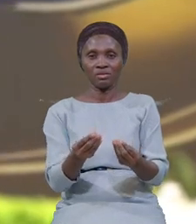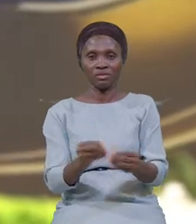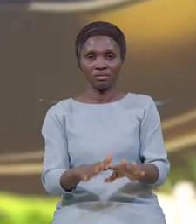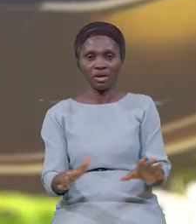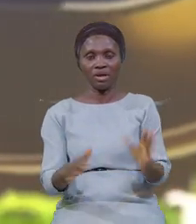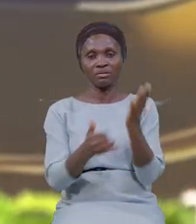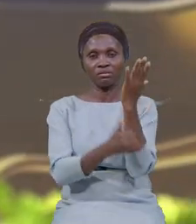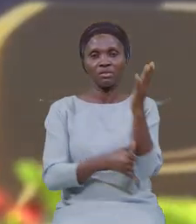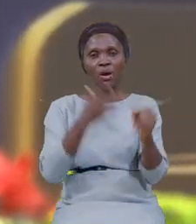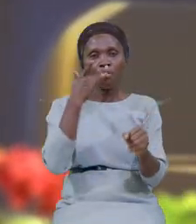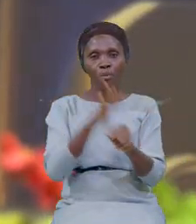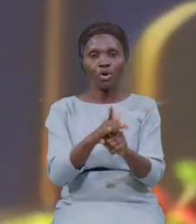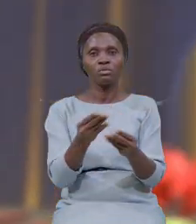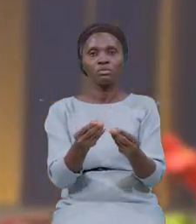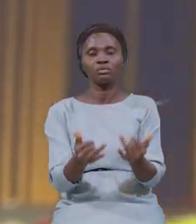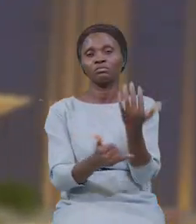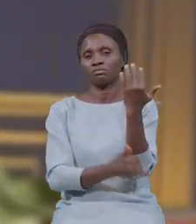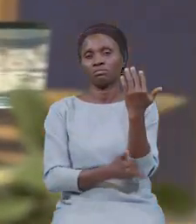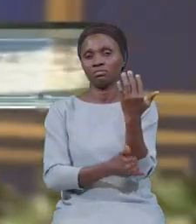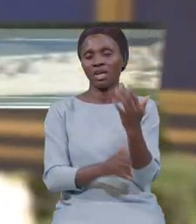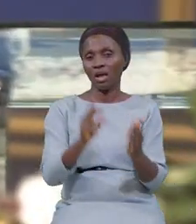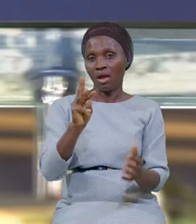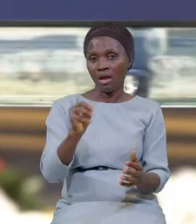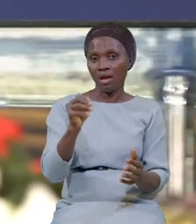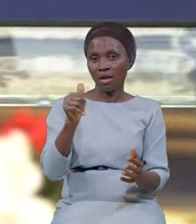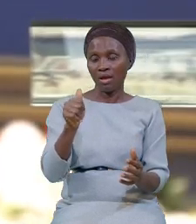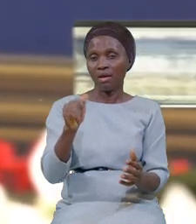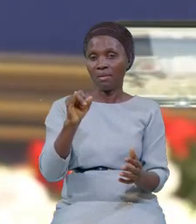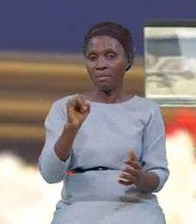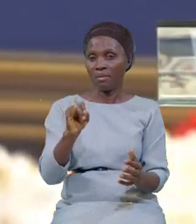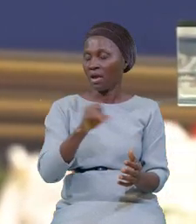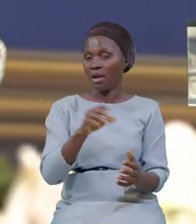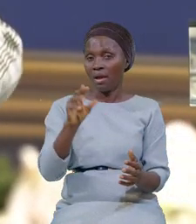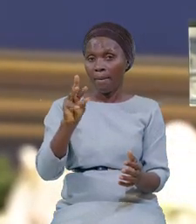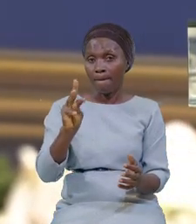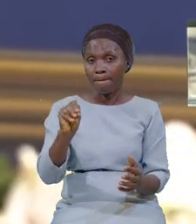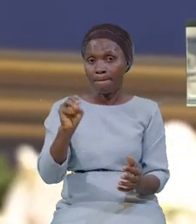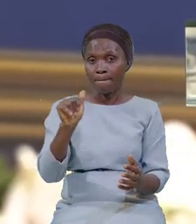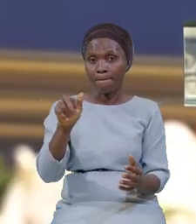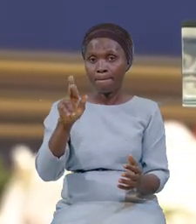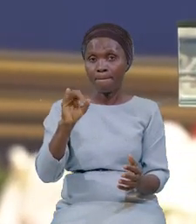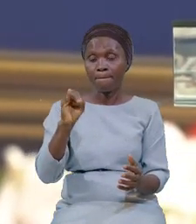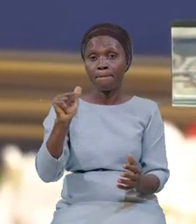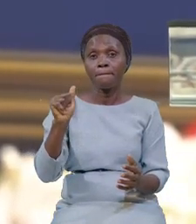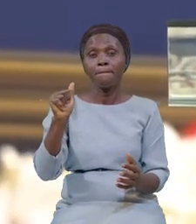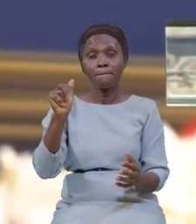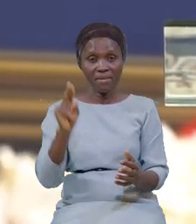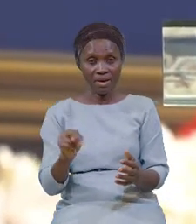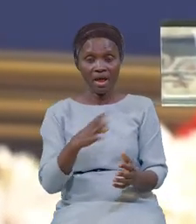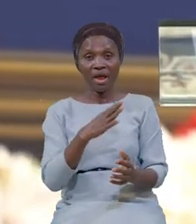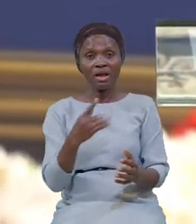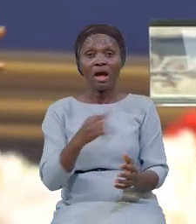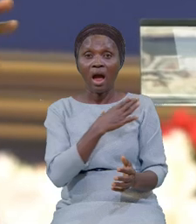land. The Miriam and the mother that became the change